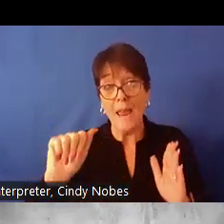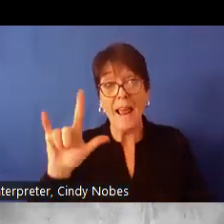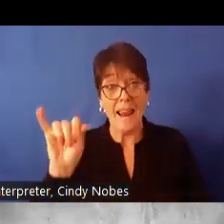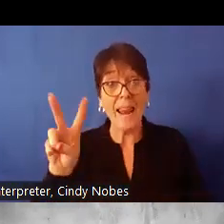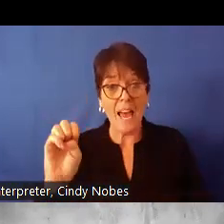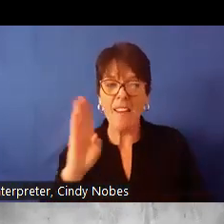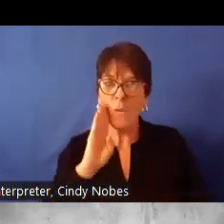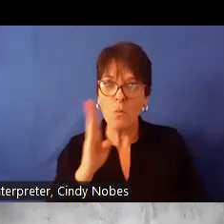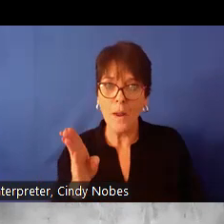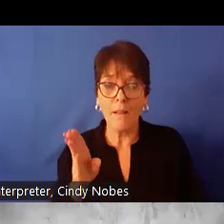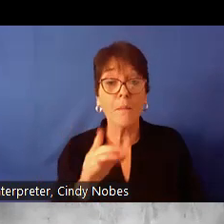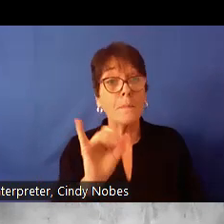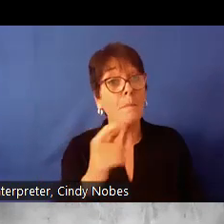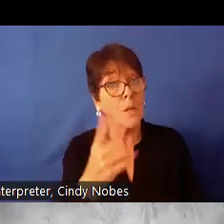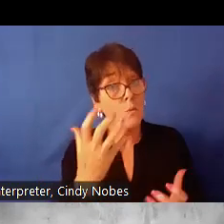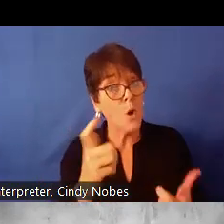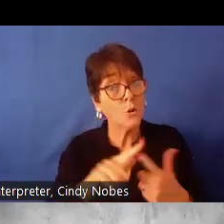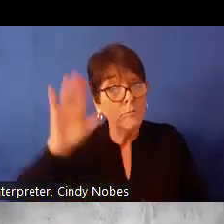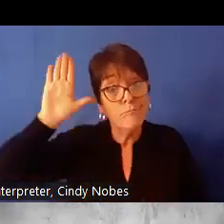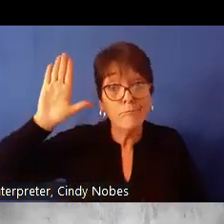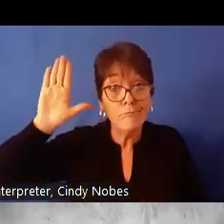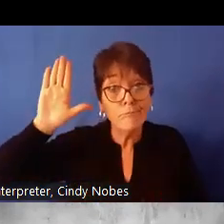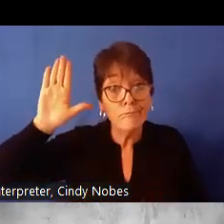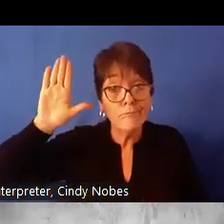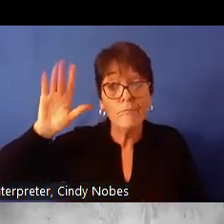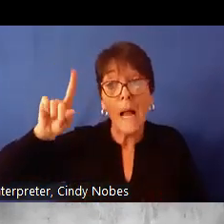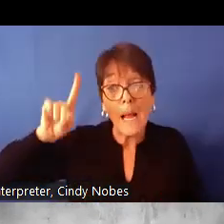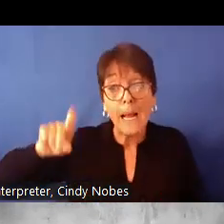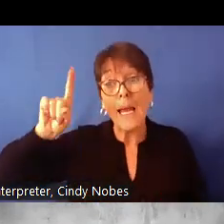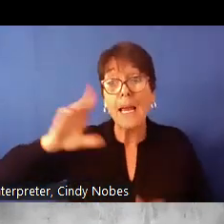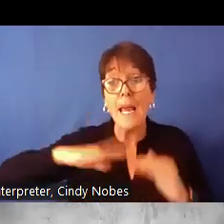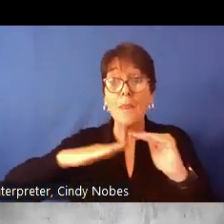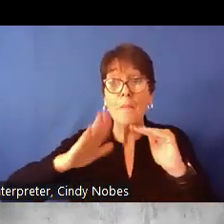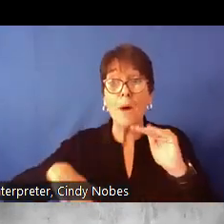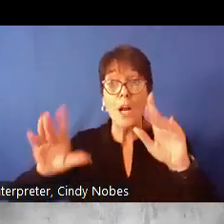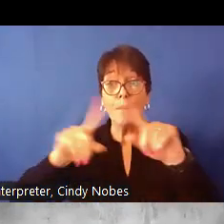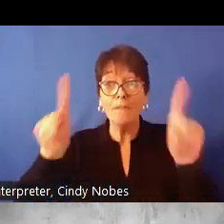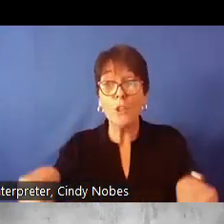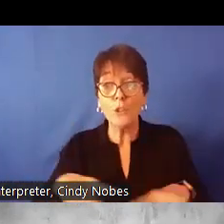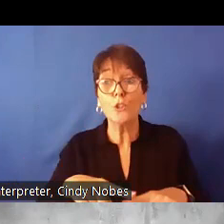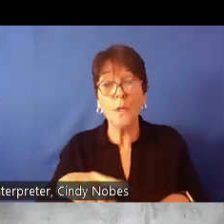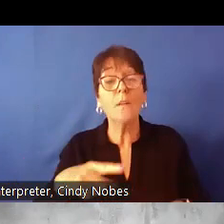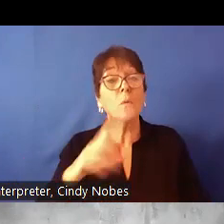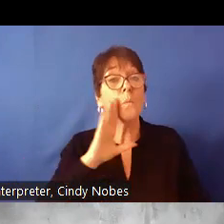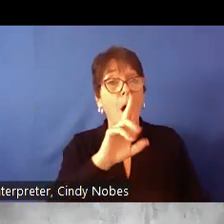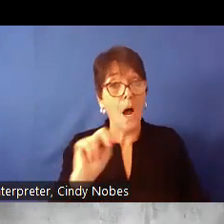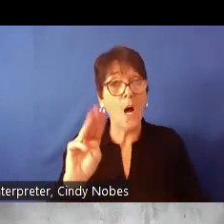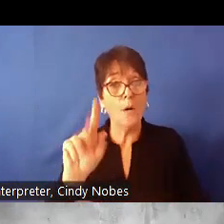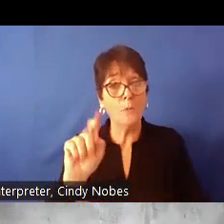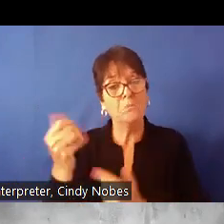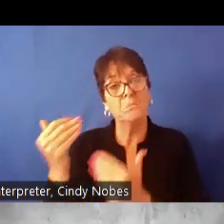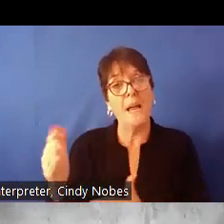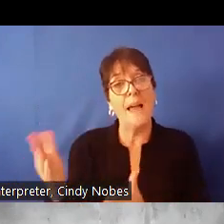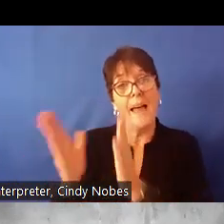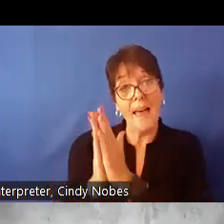as well. So if you'd like to raise your hand and click the raise your hand icon at the bottom of your screen, we'll unmute your mic and you can ask your question live